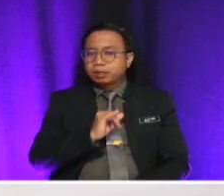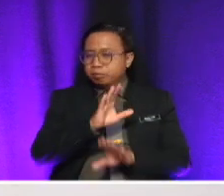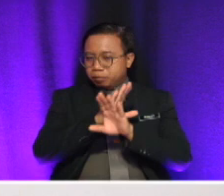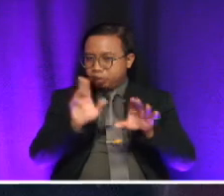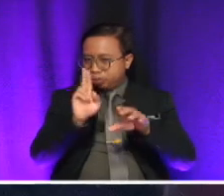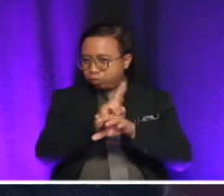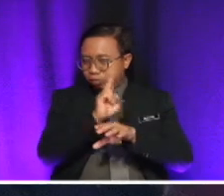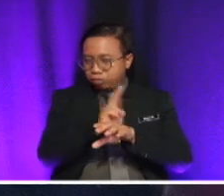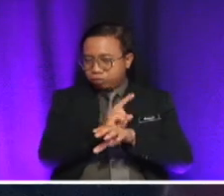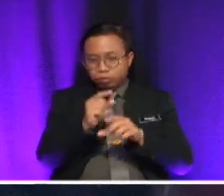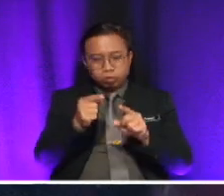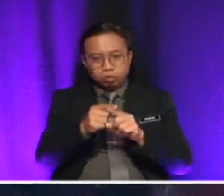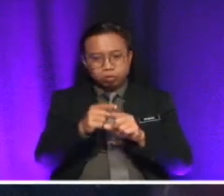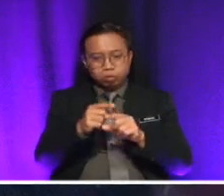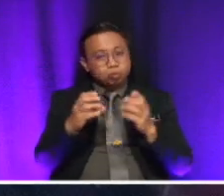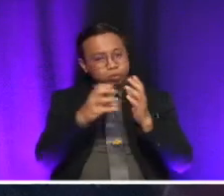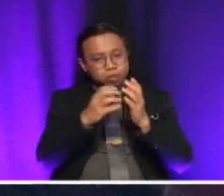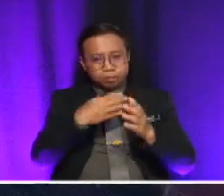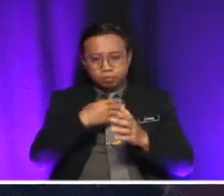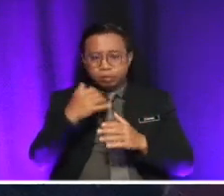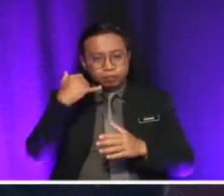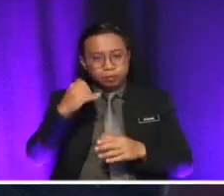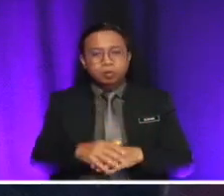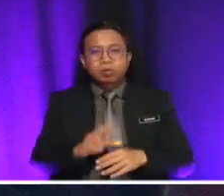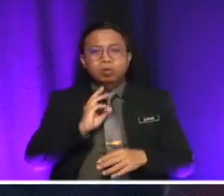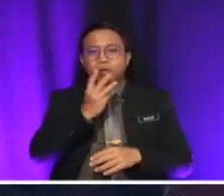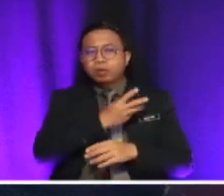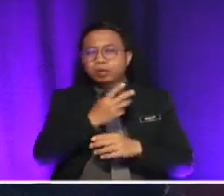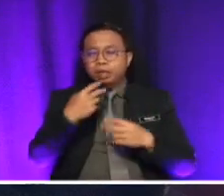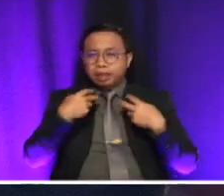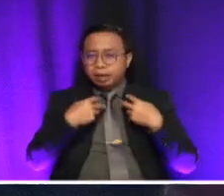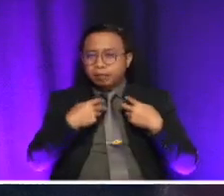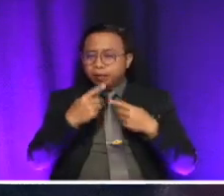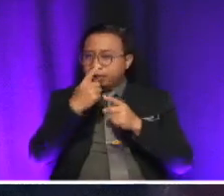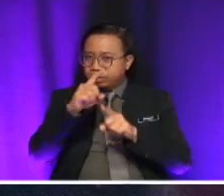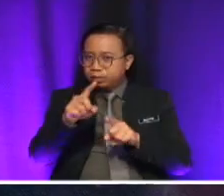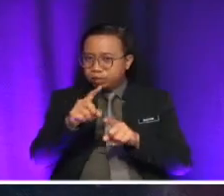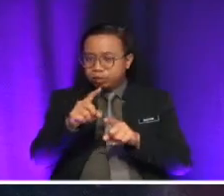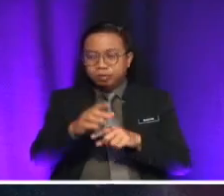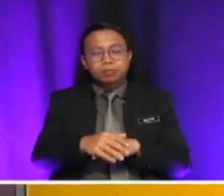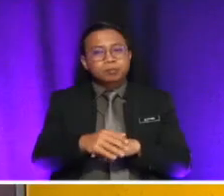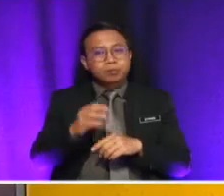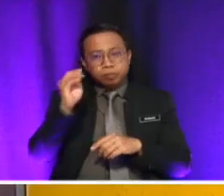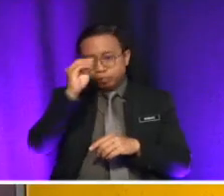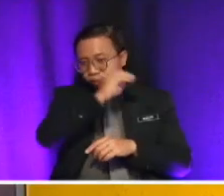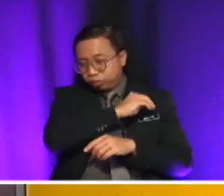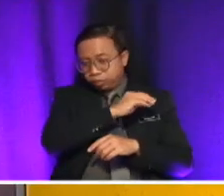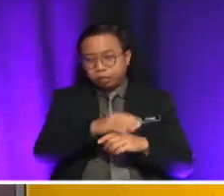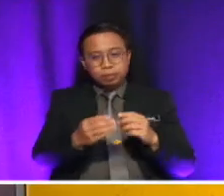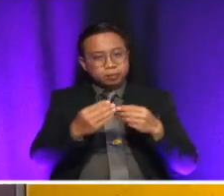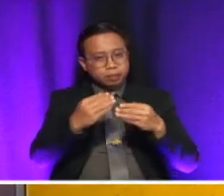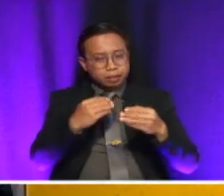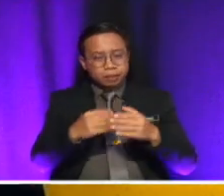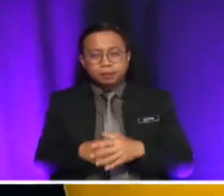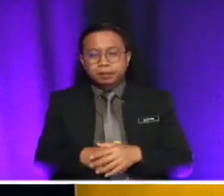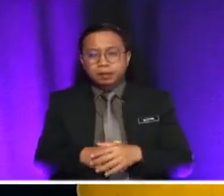that to charge my phone. All right, okay, so now we have answered the mystery behind the ball. Let us look at the last part